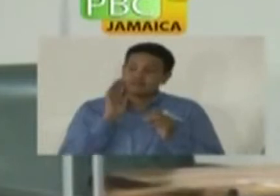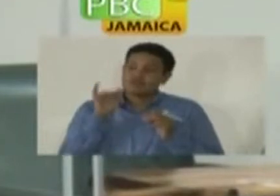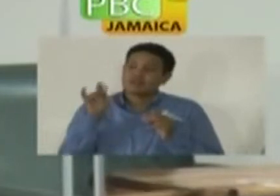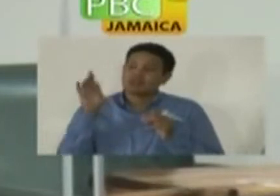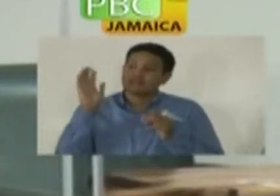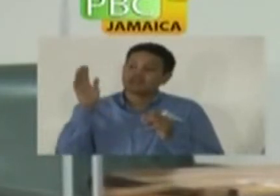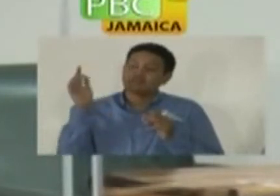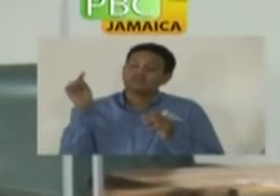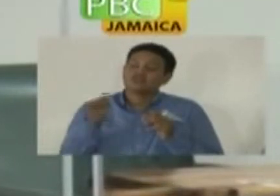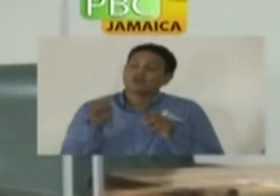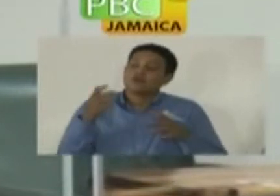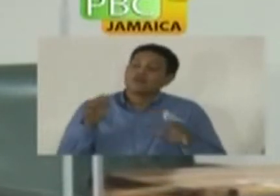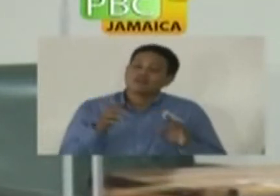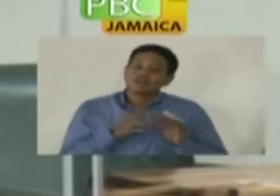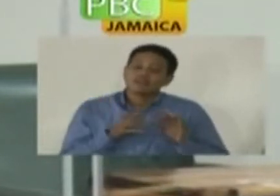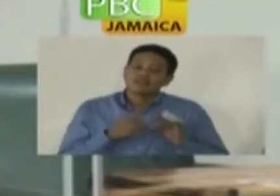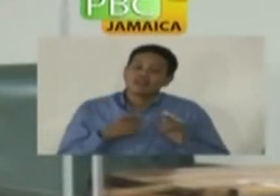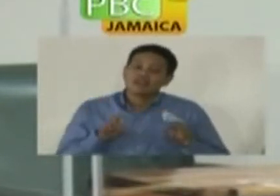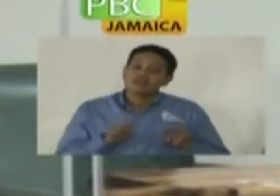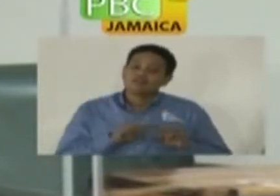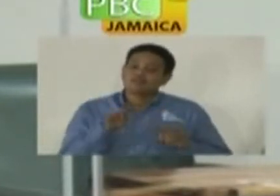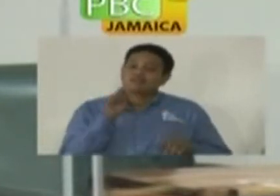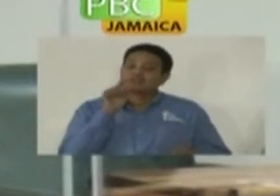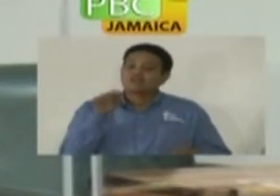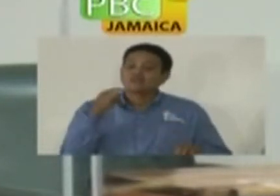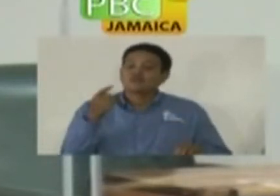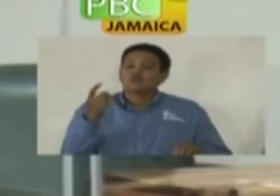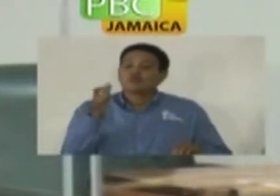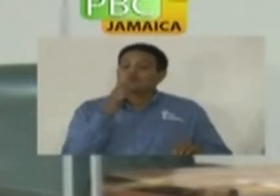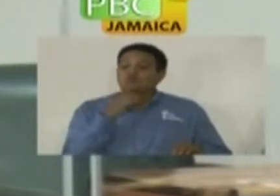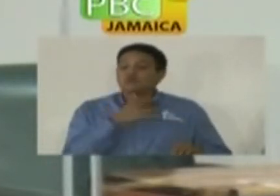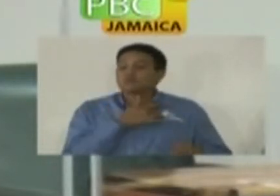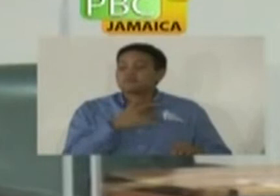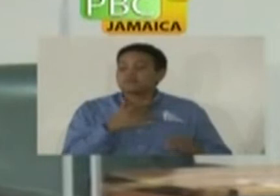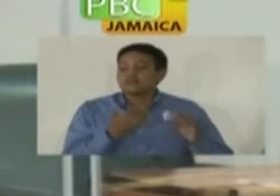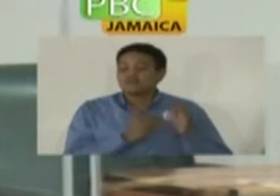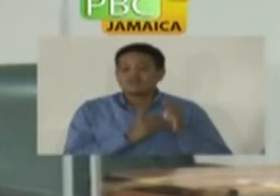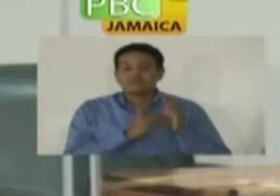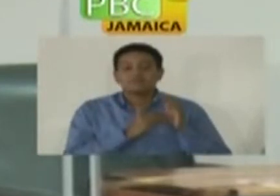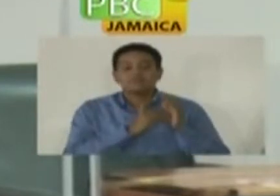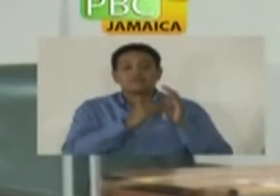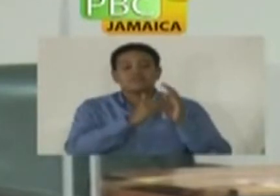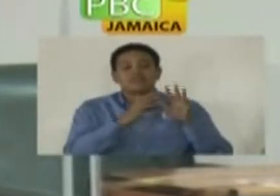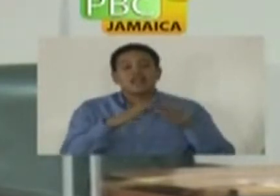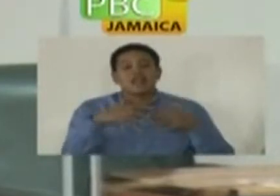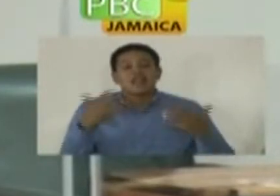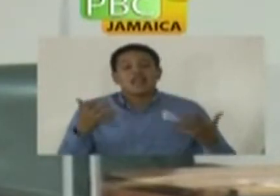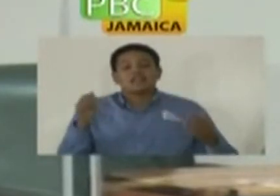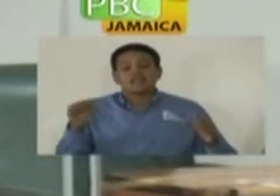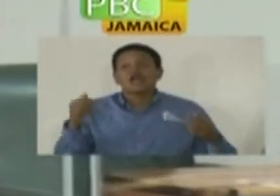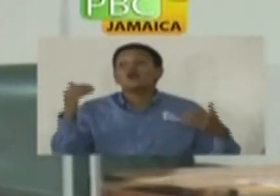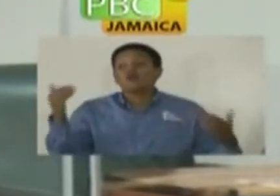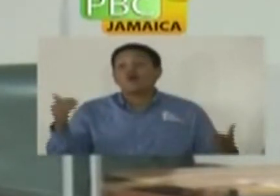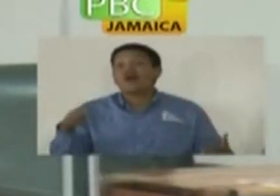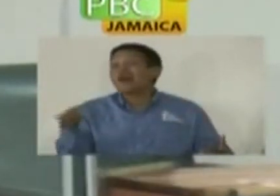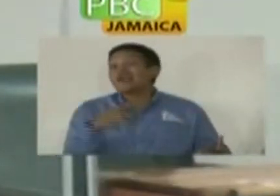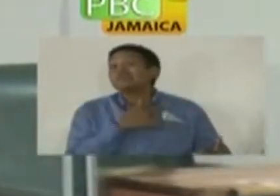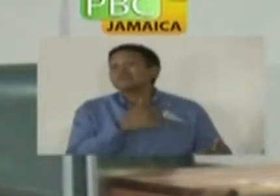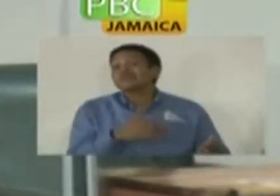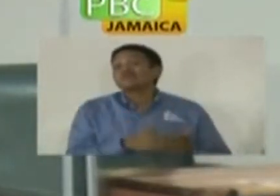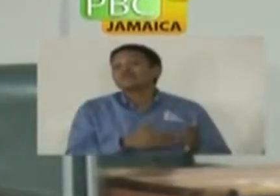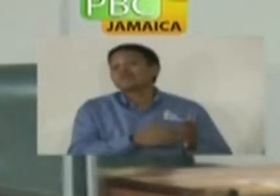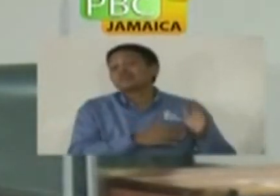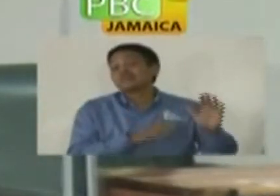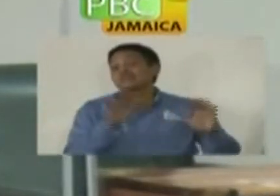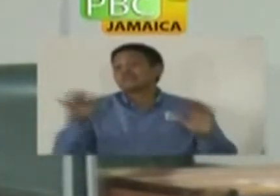Yes. But he's not the only one who is subject to repetition, so you can go ahead.